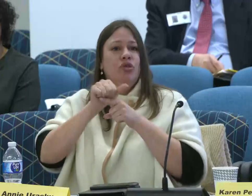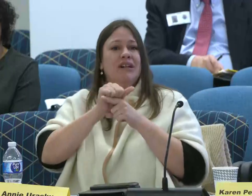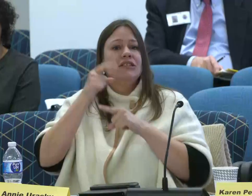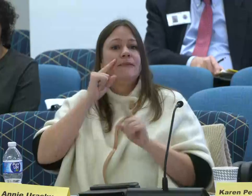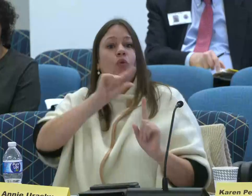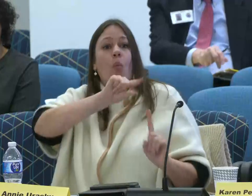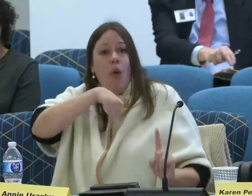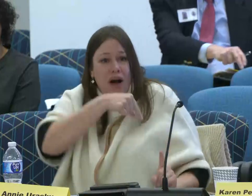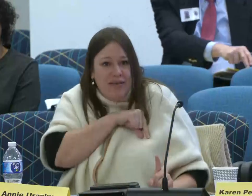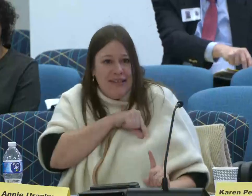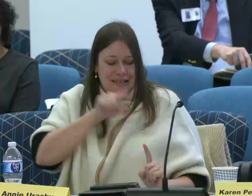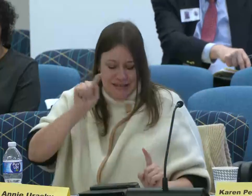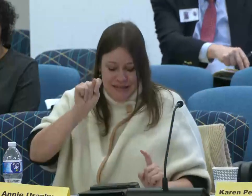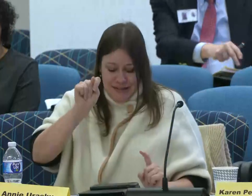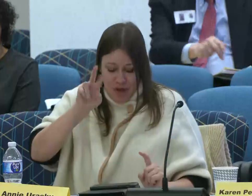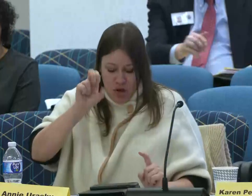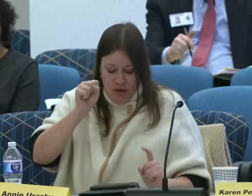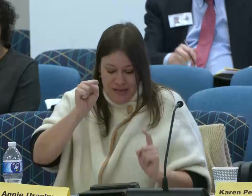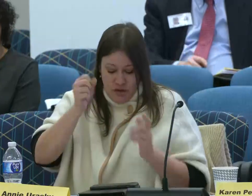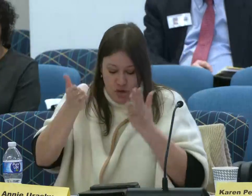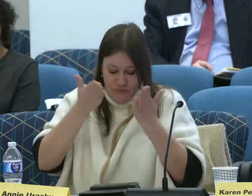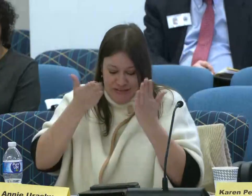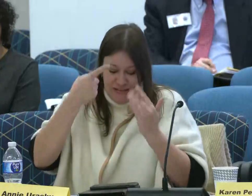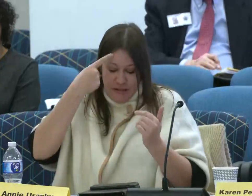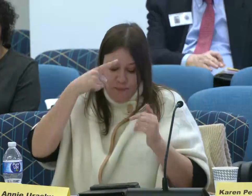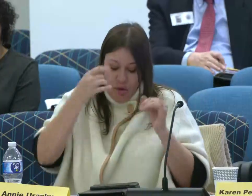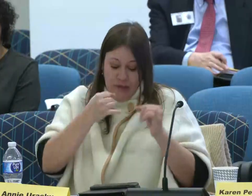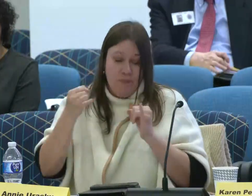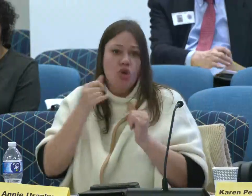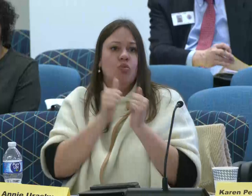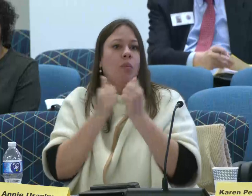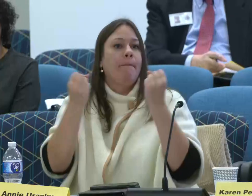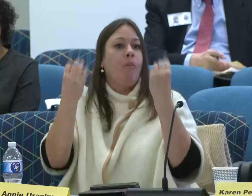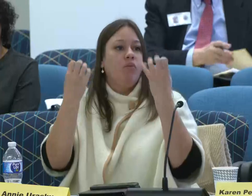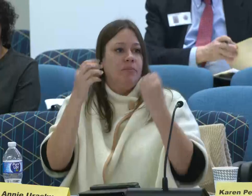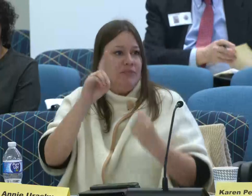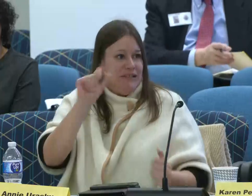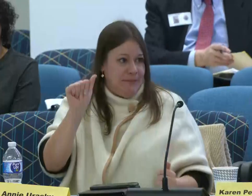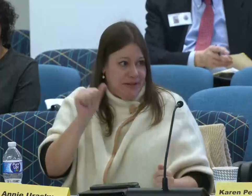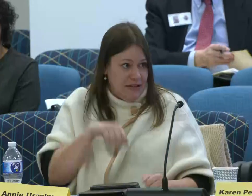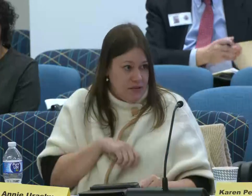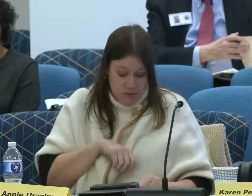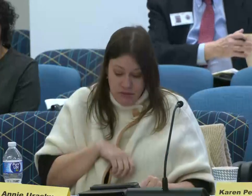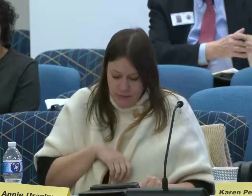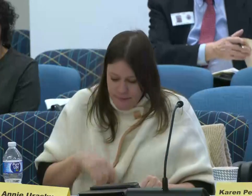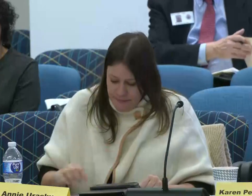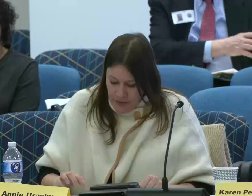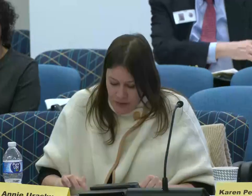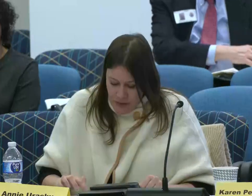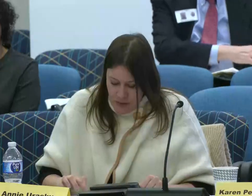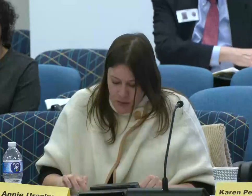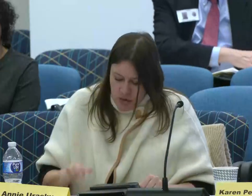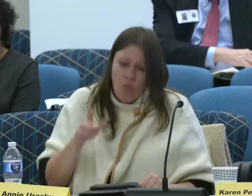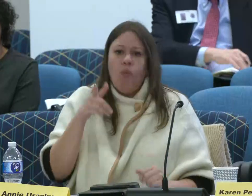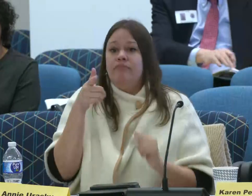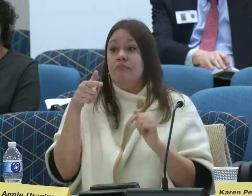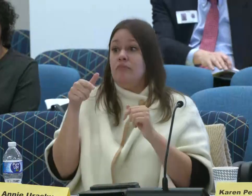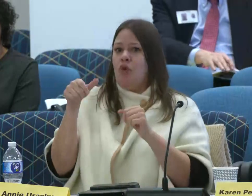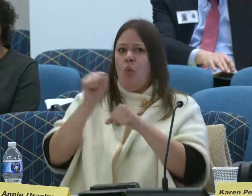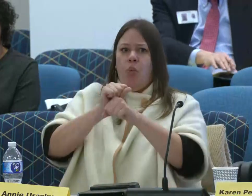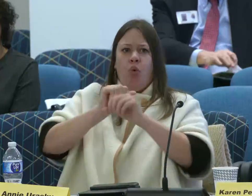any other disabilities possible. And we are trying to improve the quality for people who have multiple disabilities.